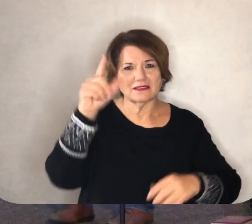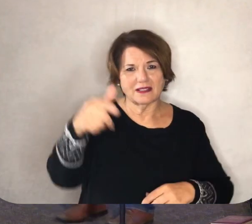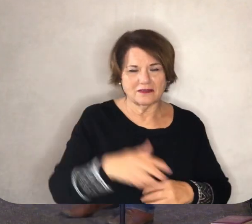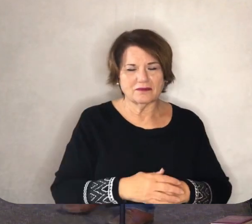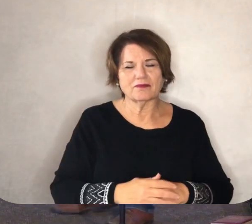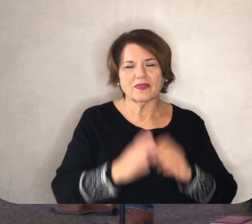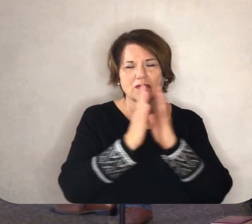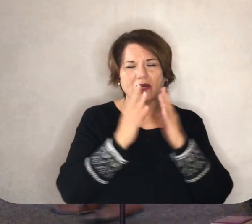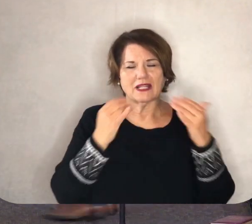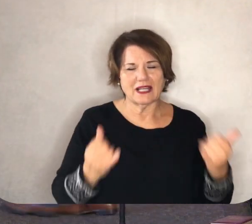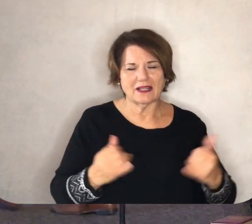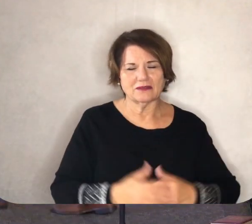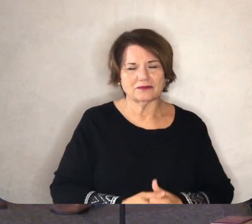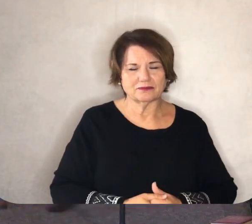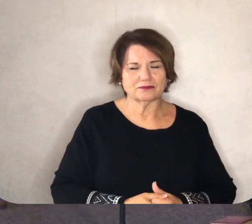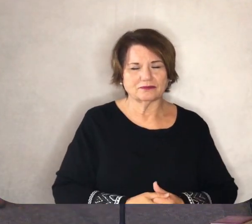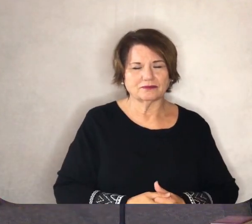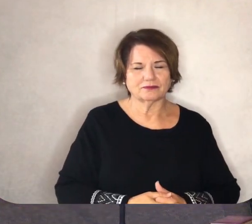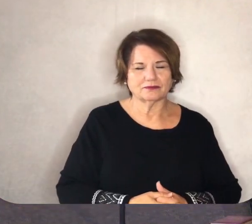Let's pray.